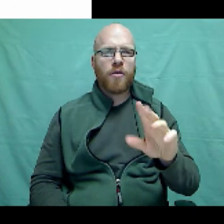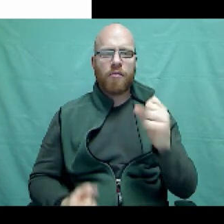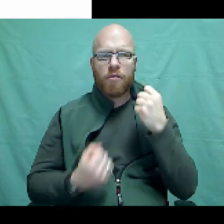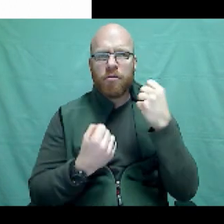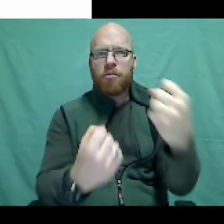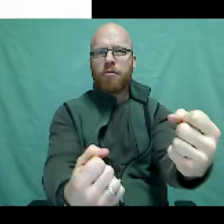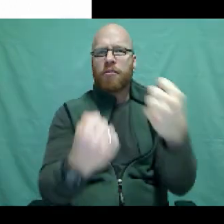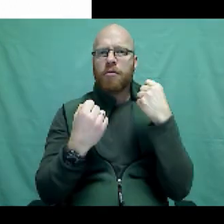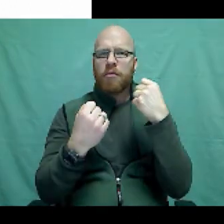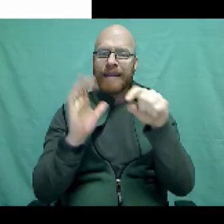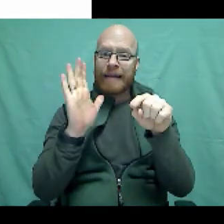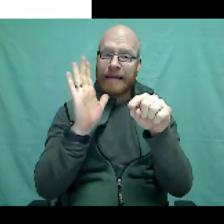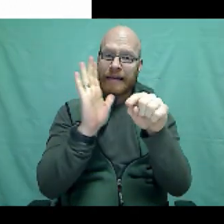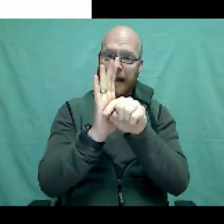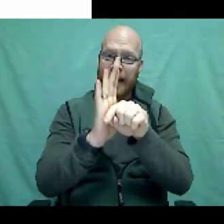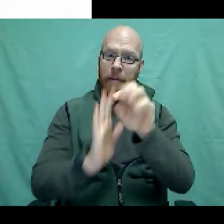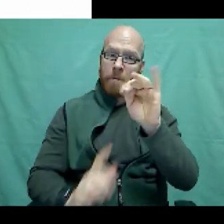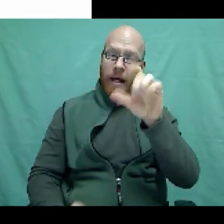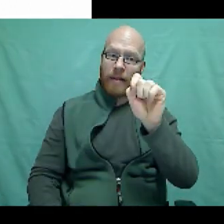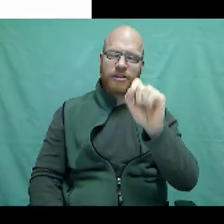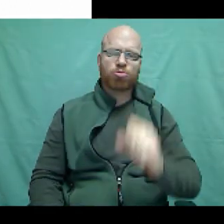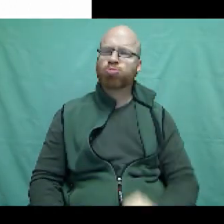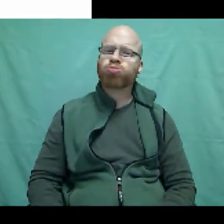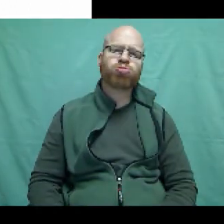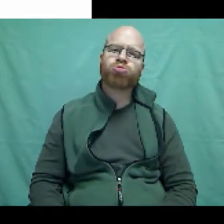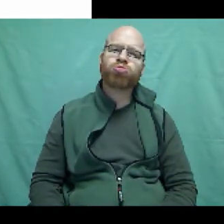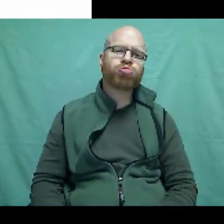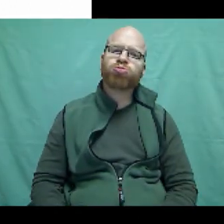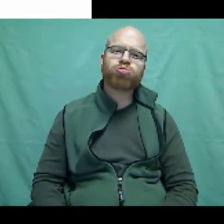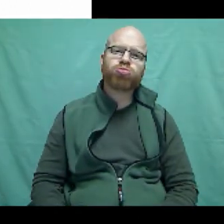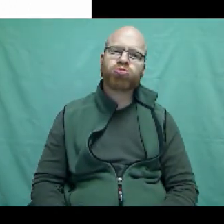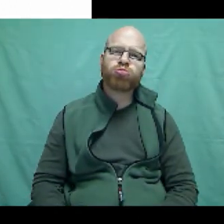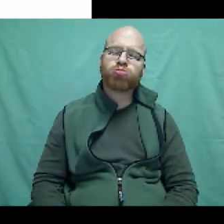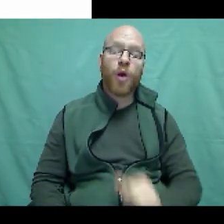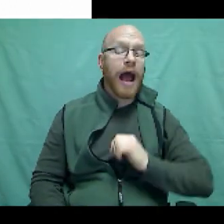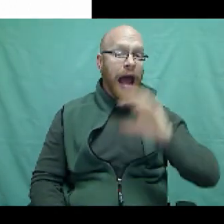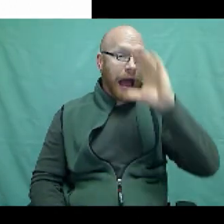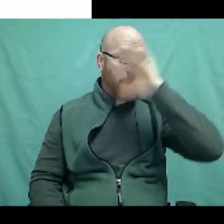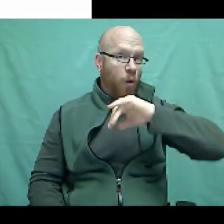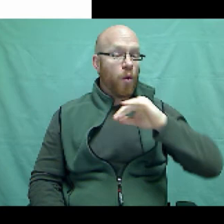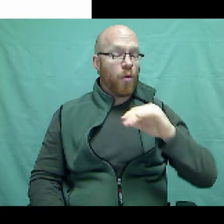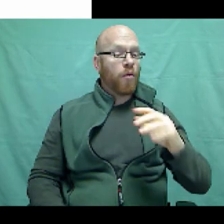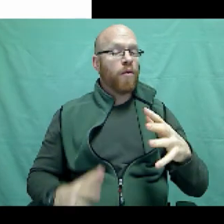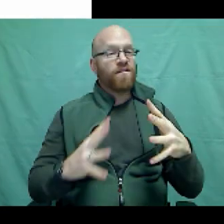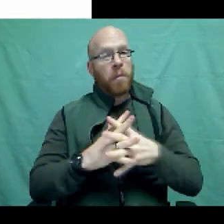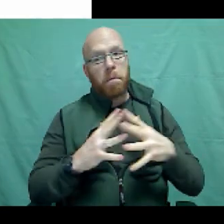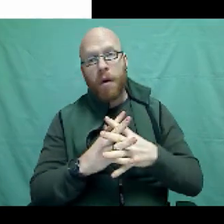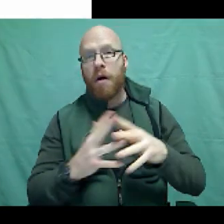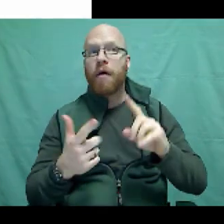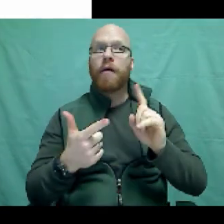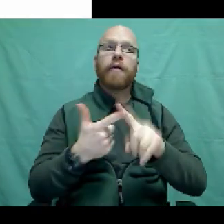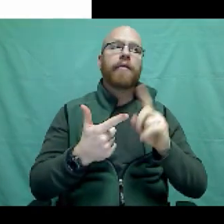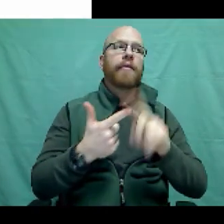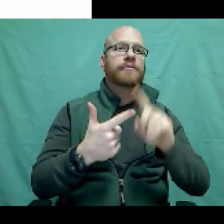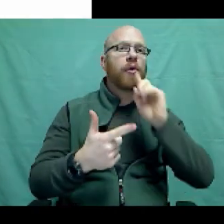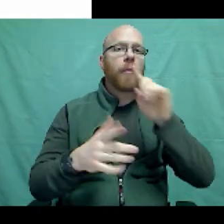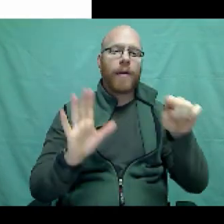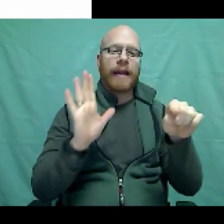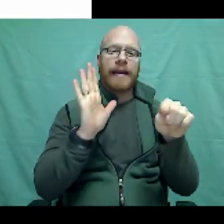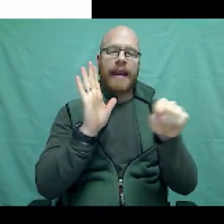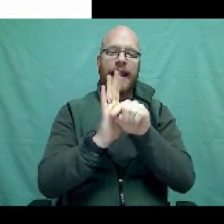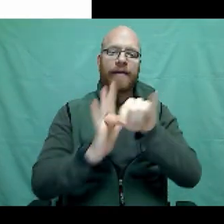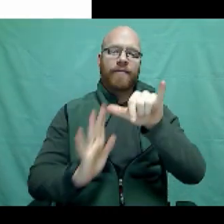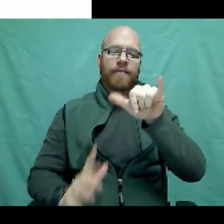traveled. We don't discuss traveling in negative miles. Now I know in football or in other sports you may talk